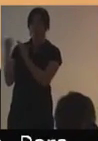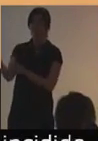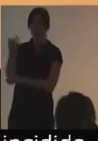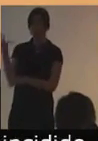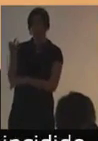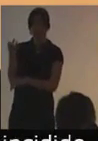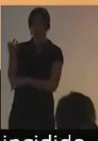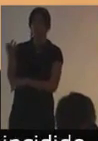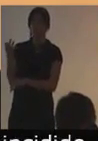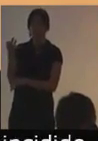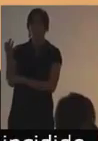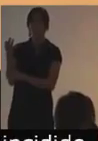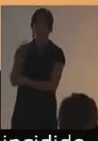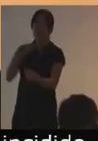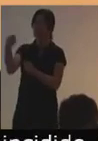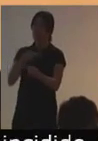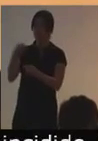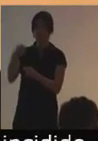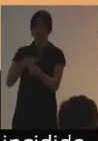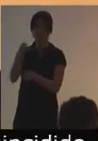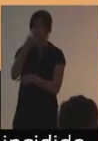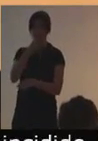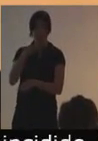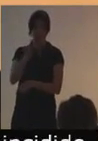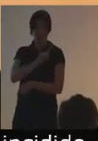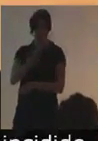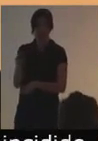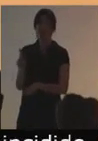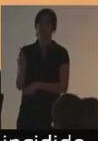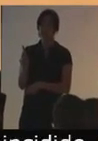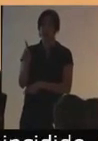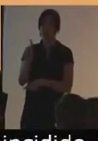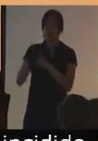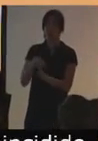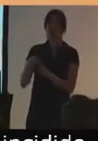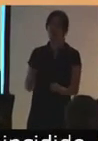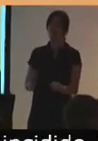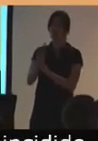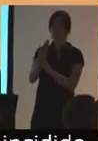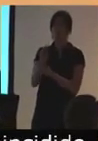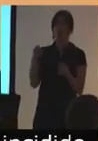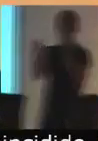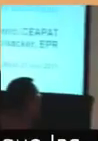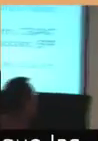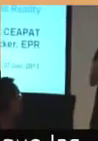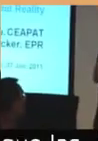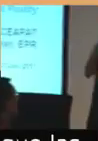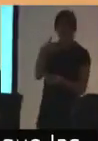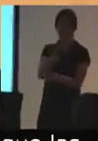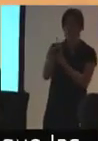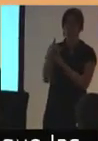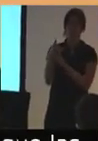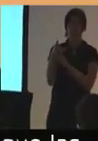think that the two speakers, have agreed that markets are not easy,